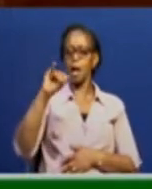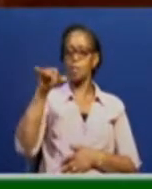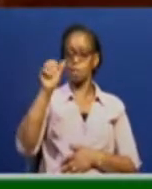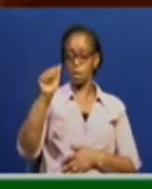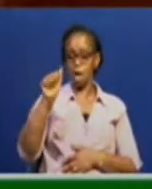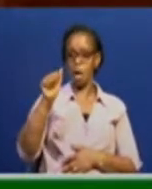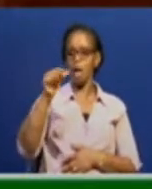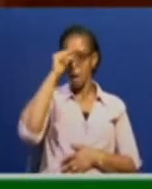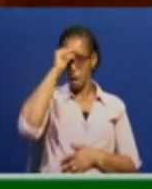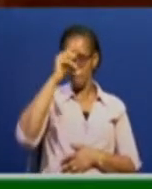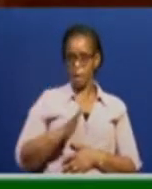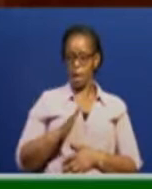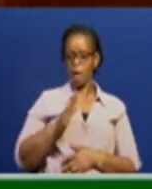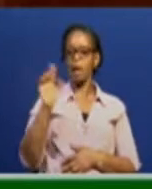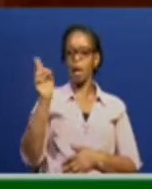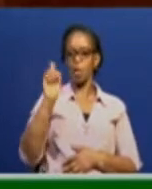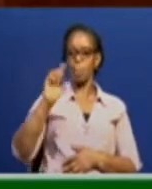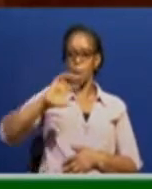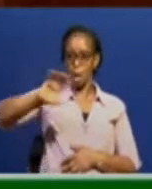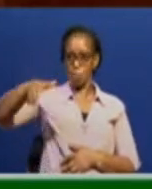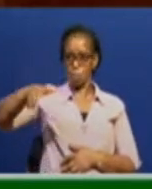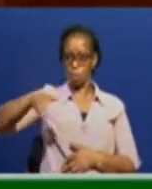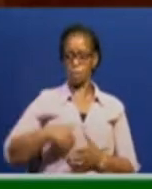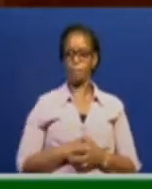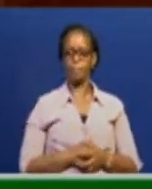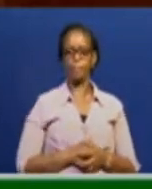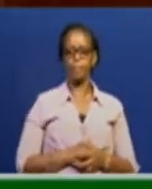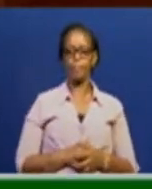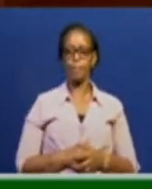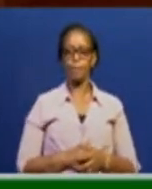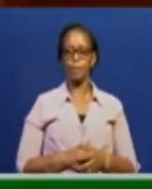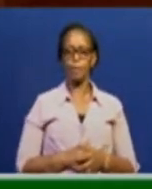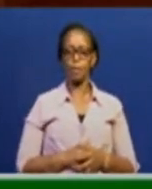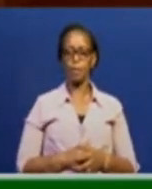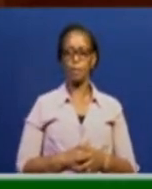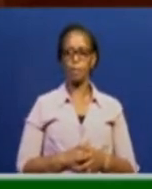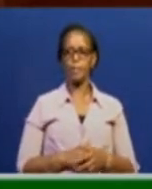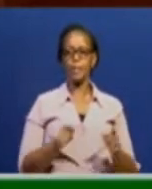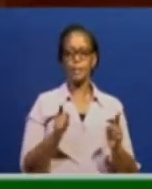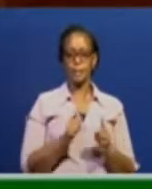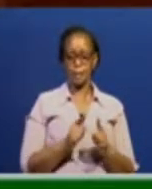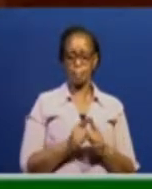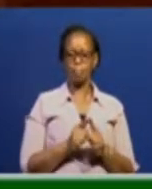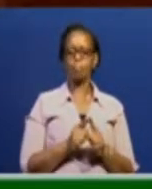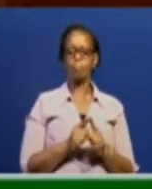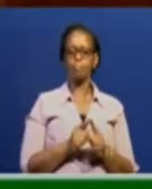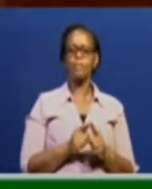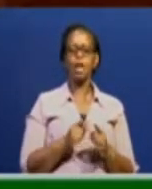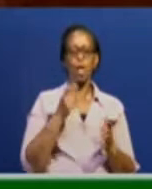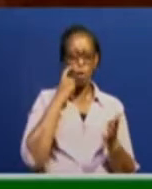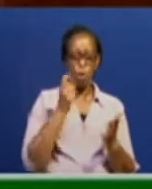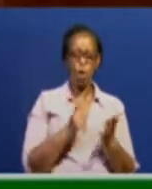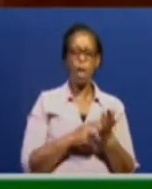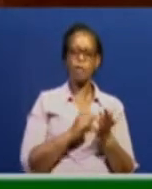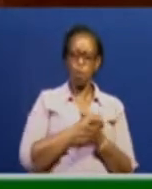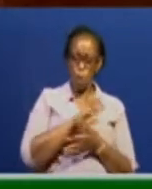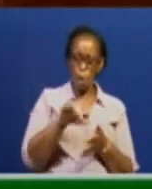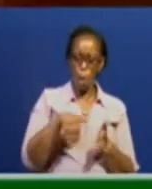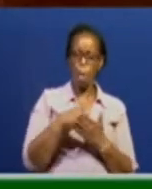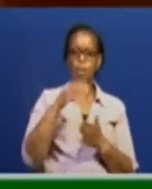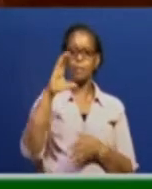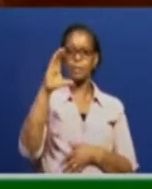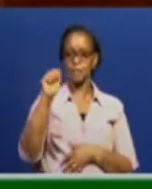of Nairobi City County. May I also accord special recognition to all Cabinet Secretaries